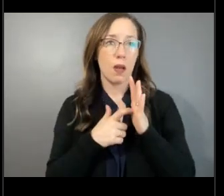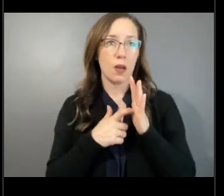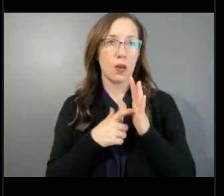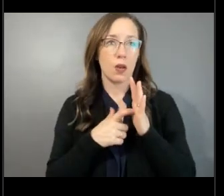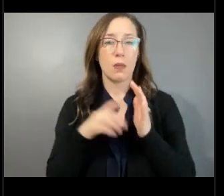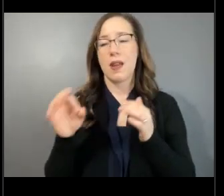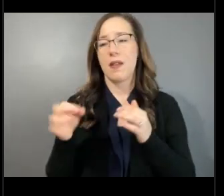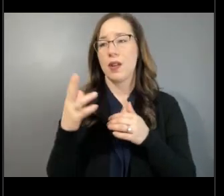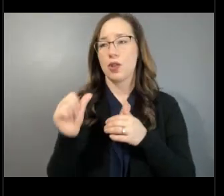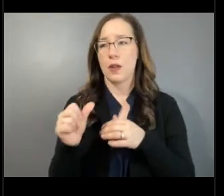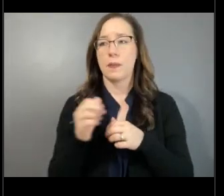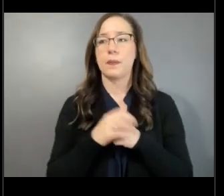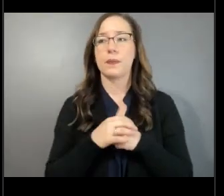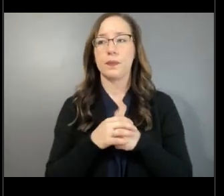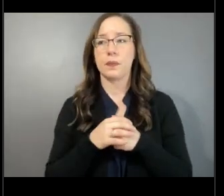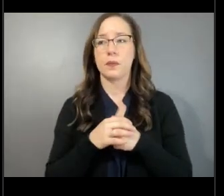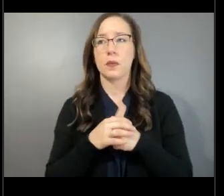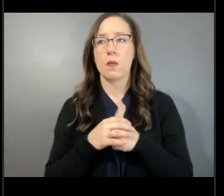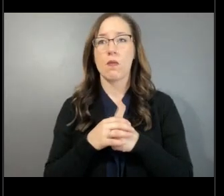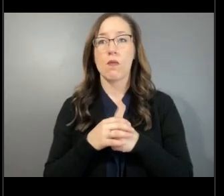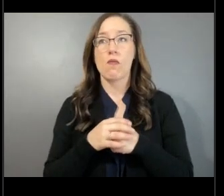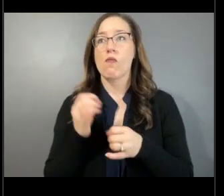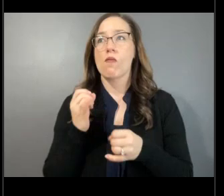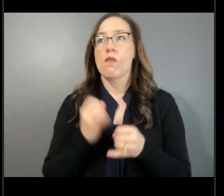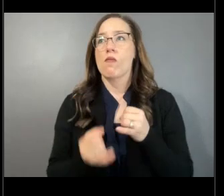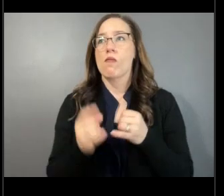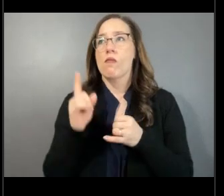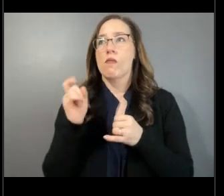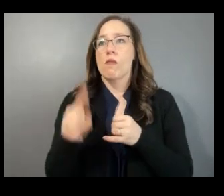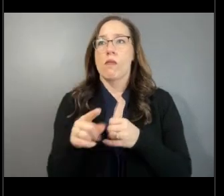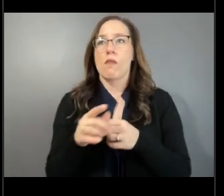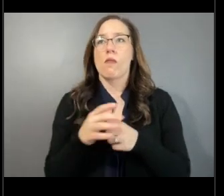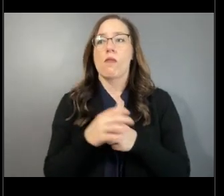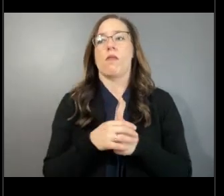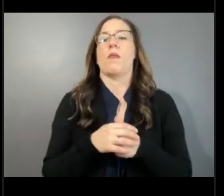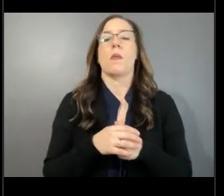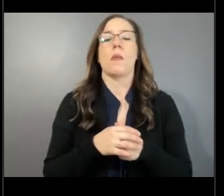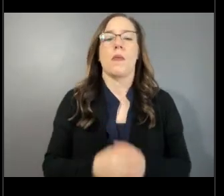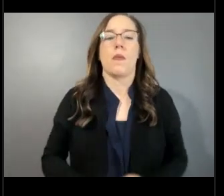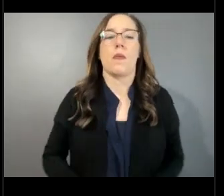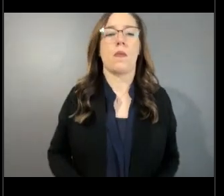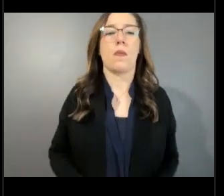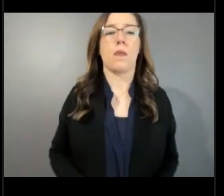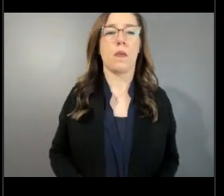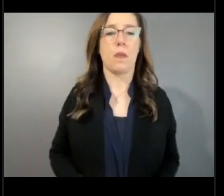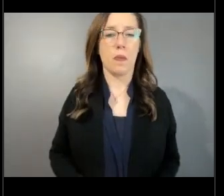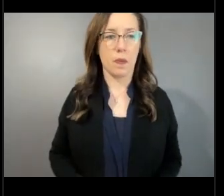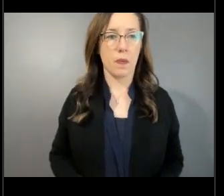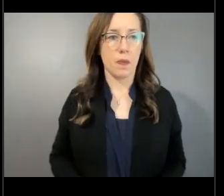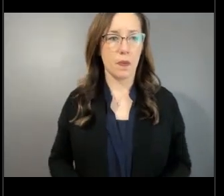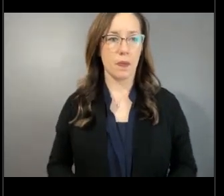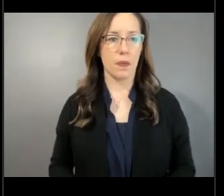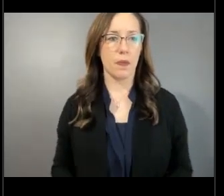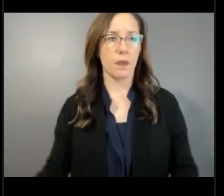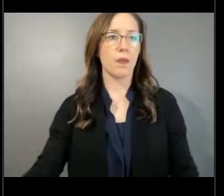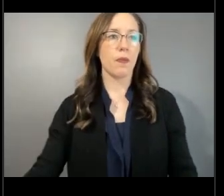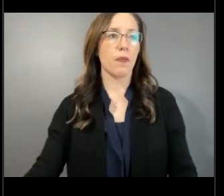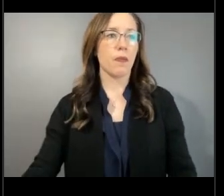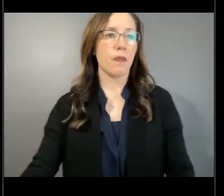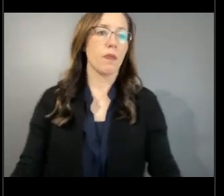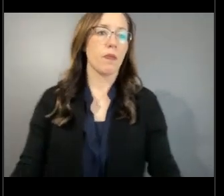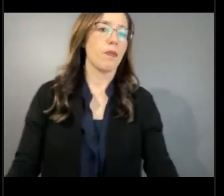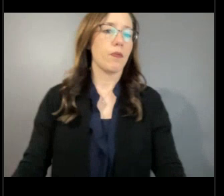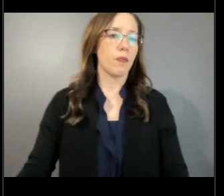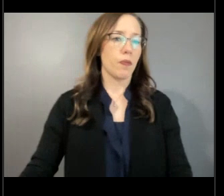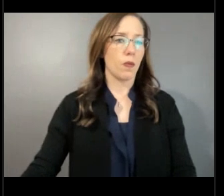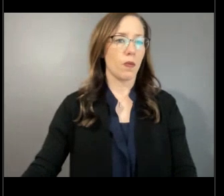FHA. And our last question, oh no, we have let's see, we have a